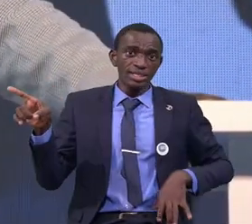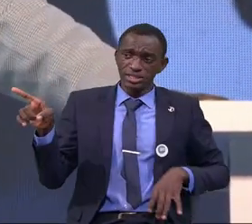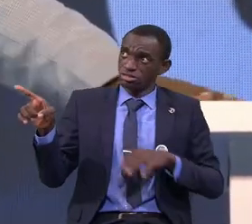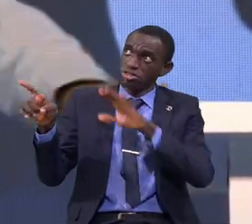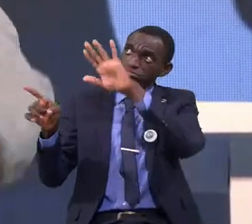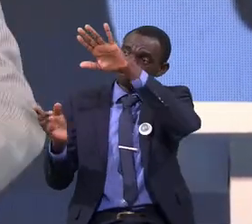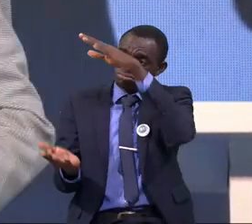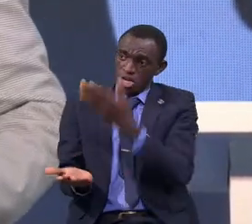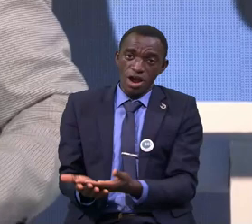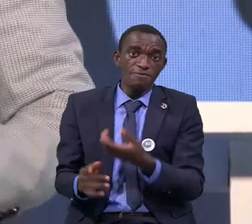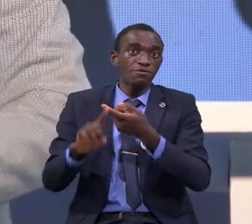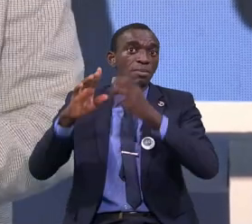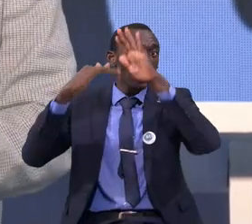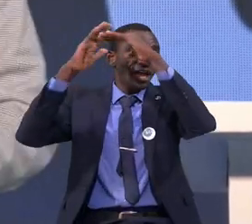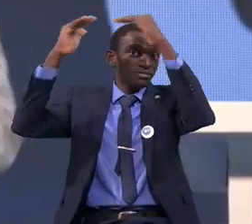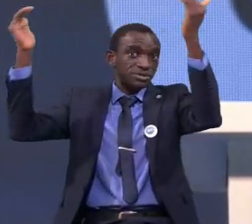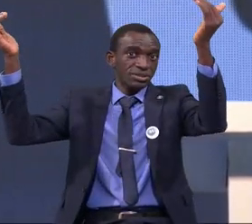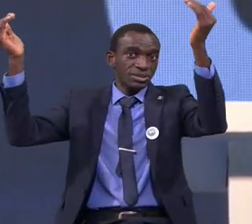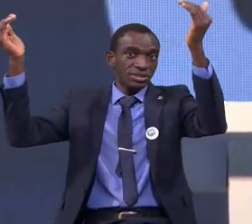from heaven.